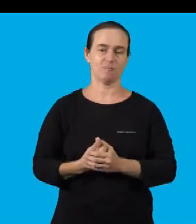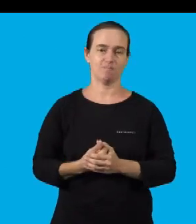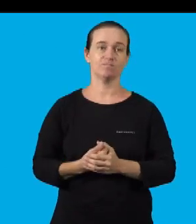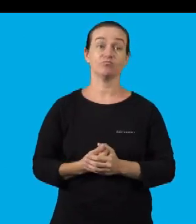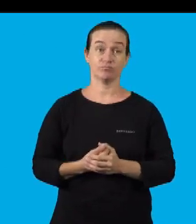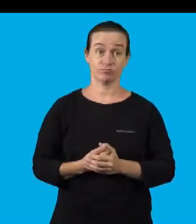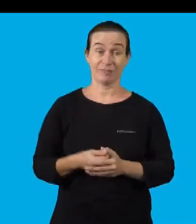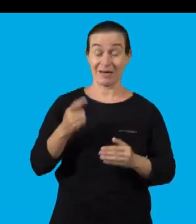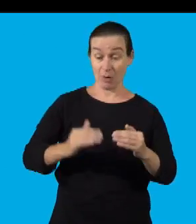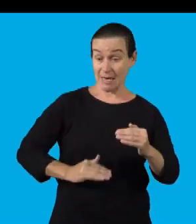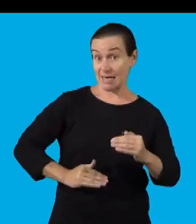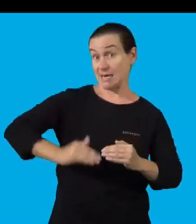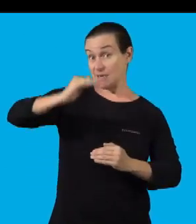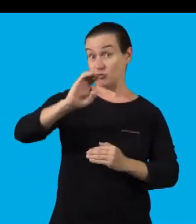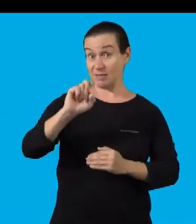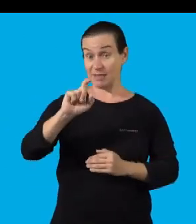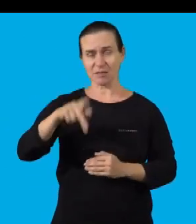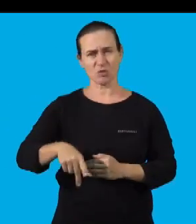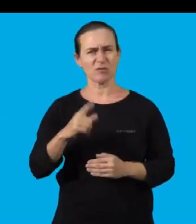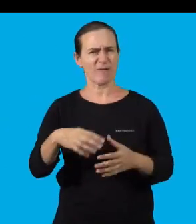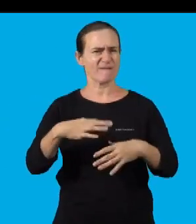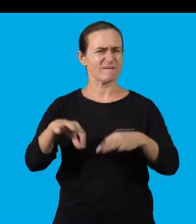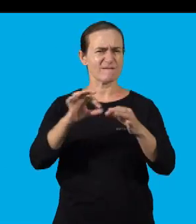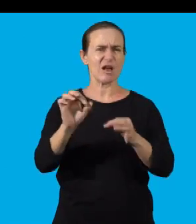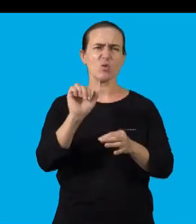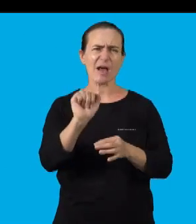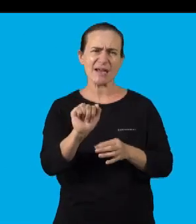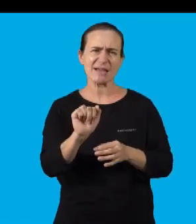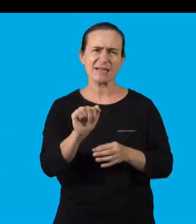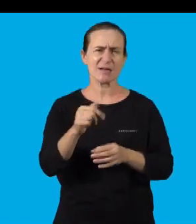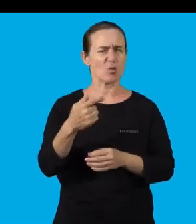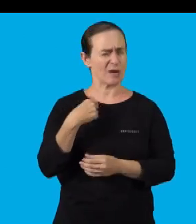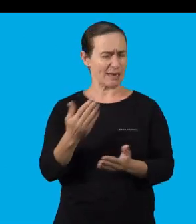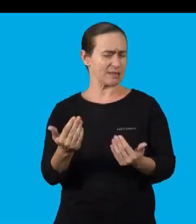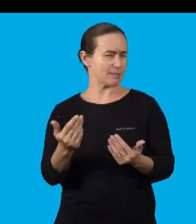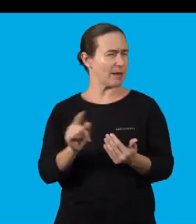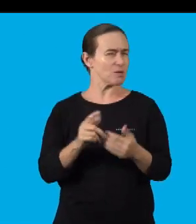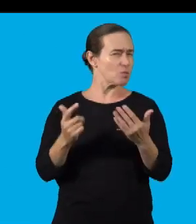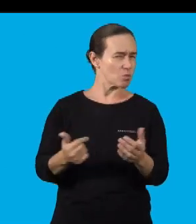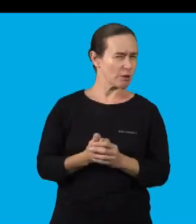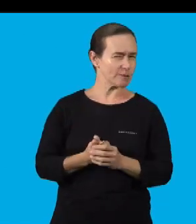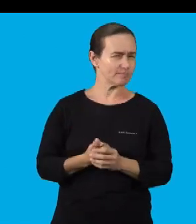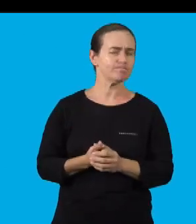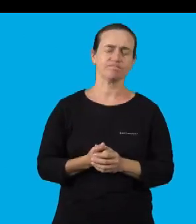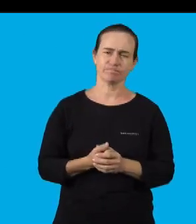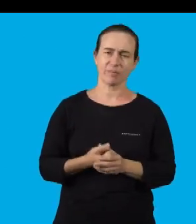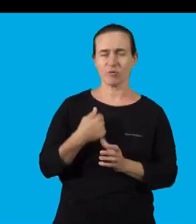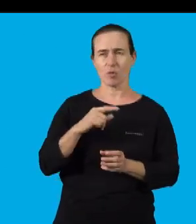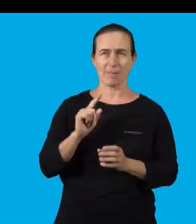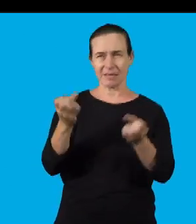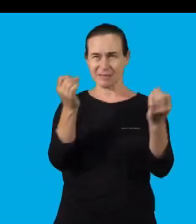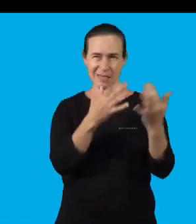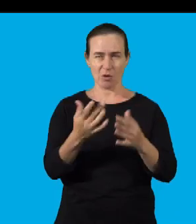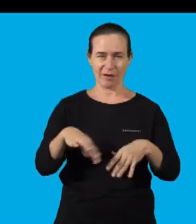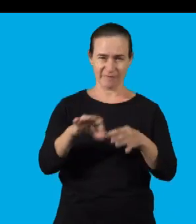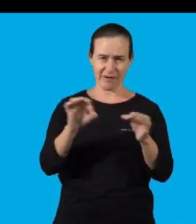exponential. Now, when it comes to an increasing exponential, what value of a would we be expecting? Because if you are going to be